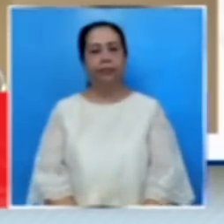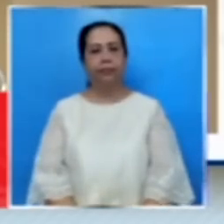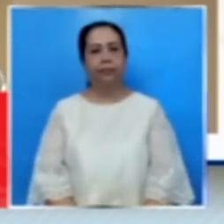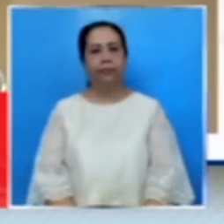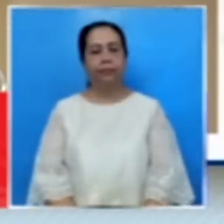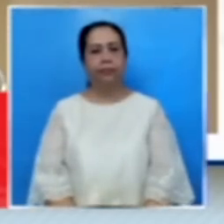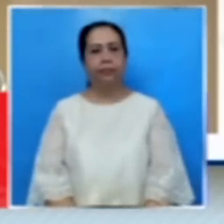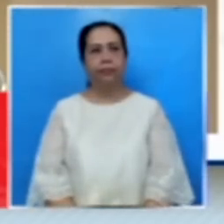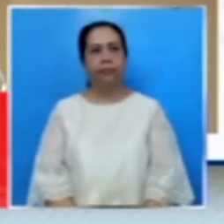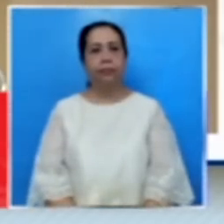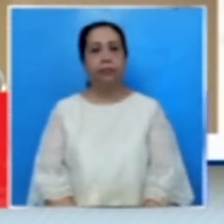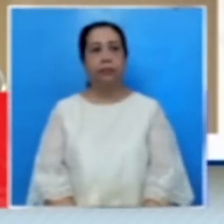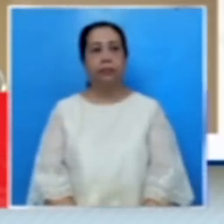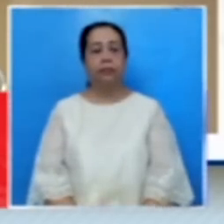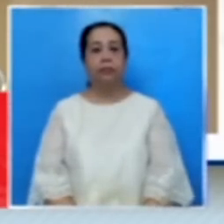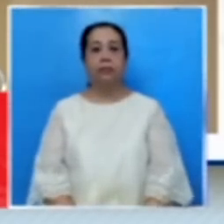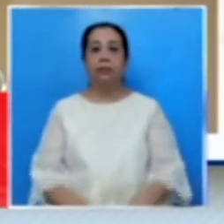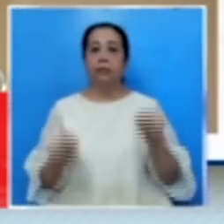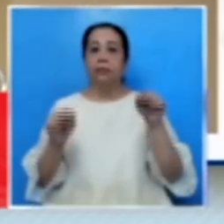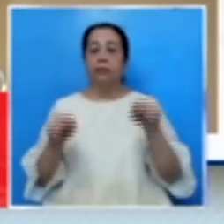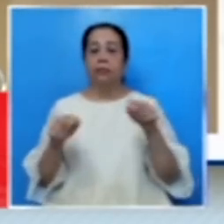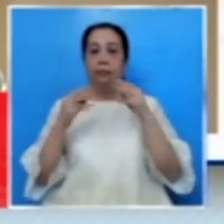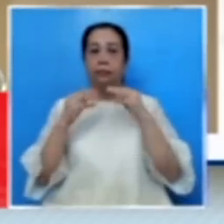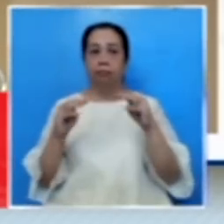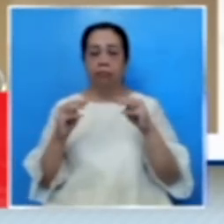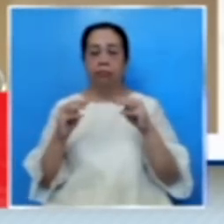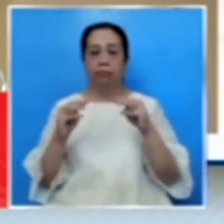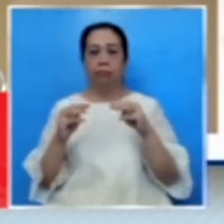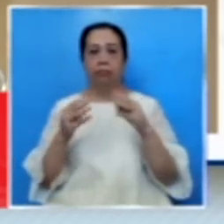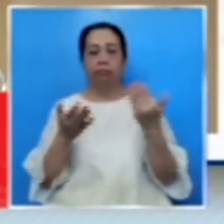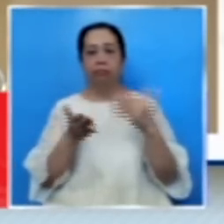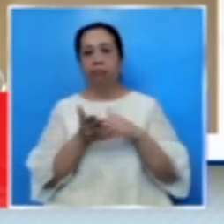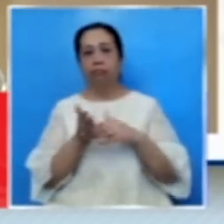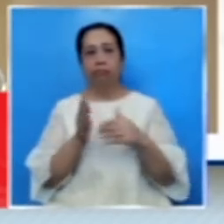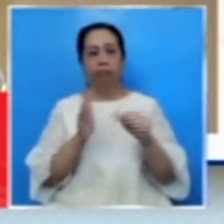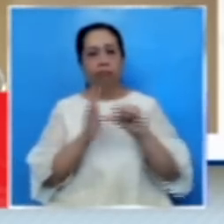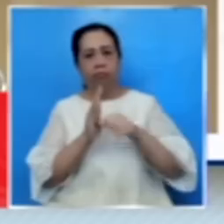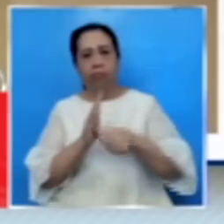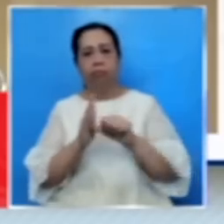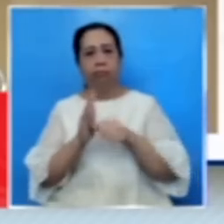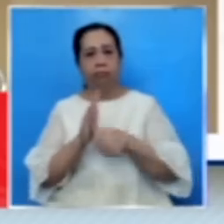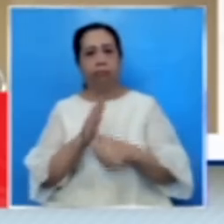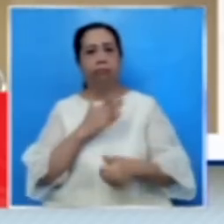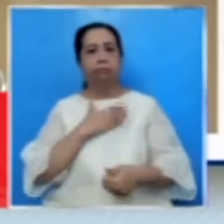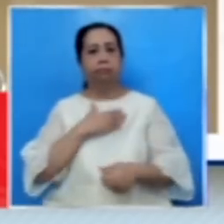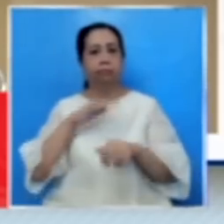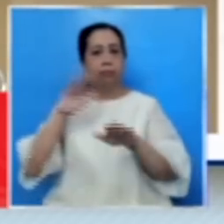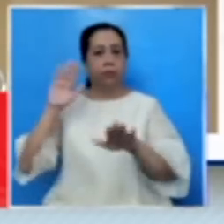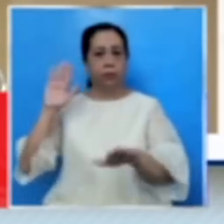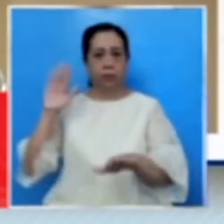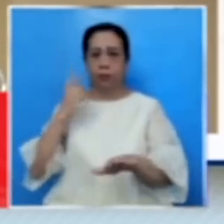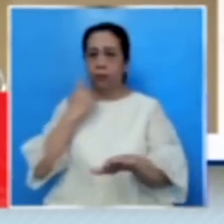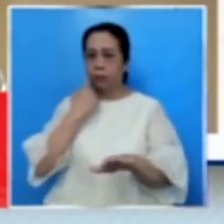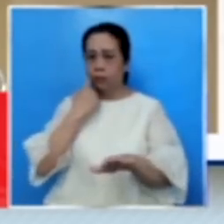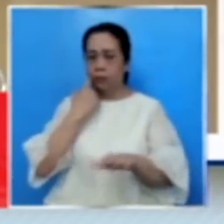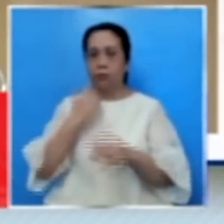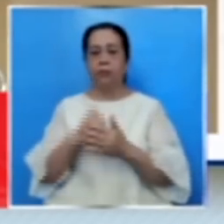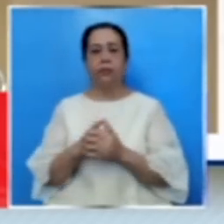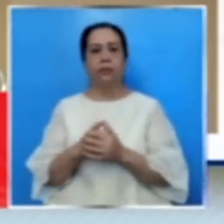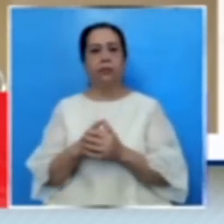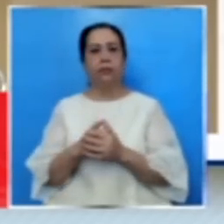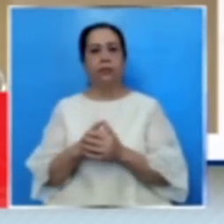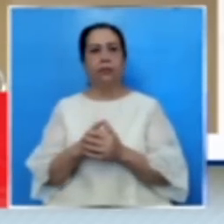And this message has been reiterated in my oath to